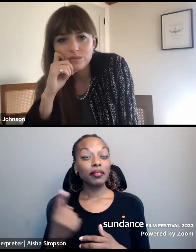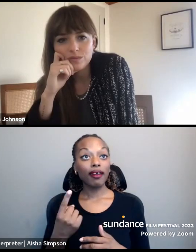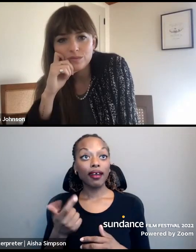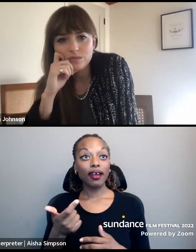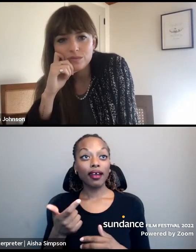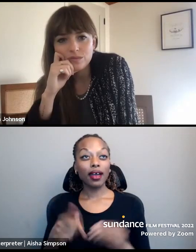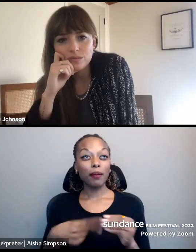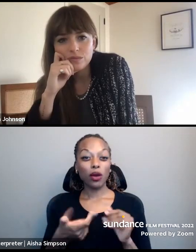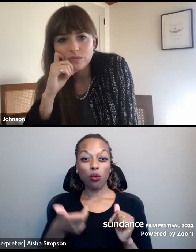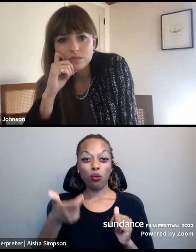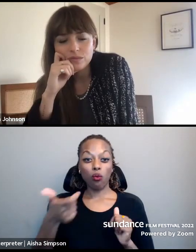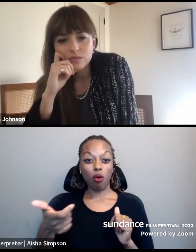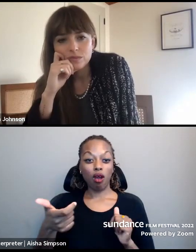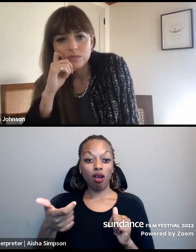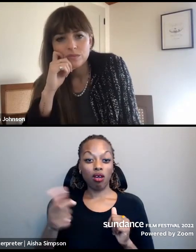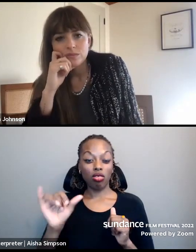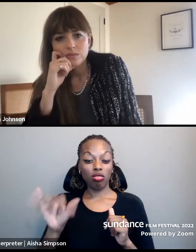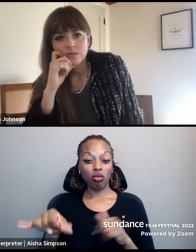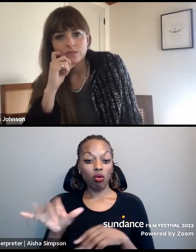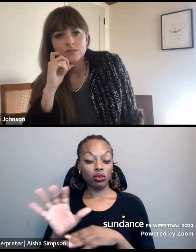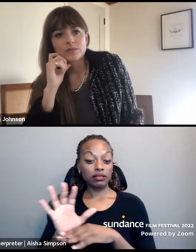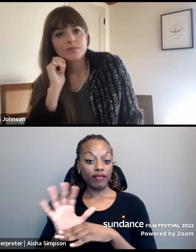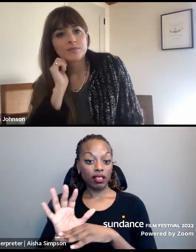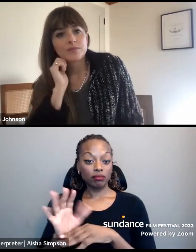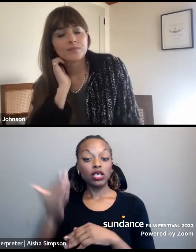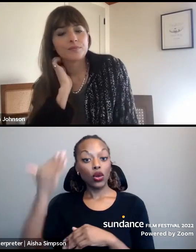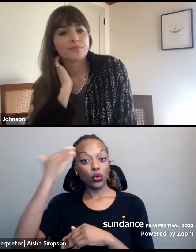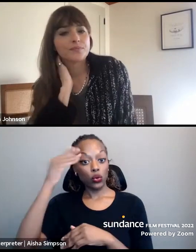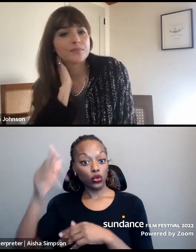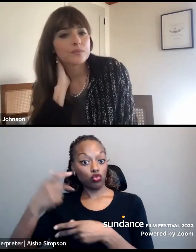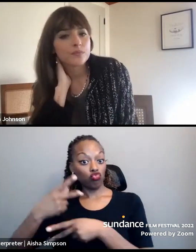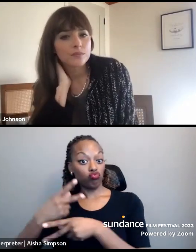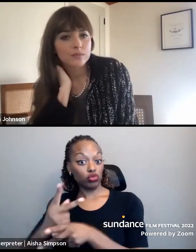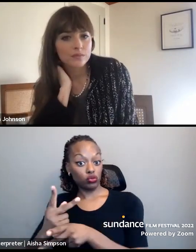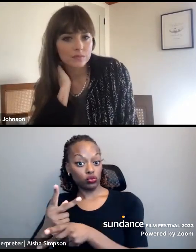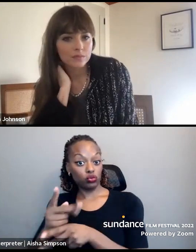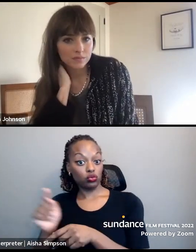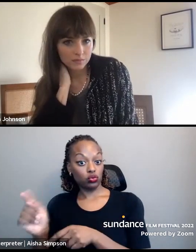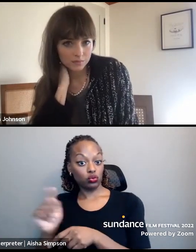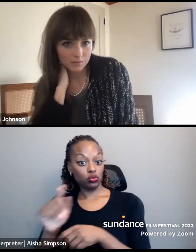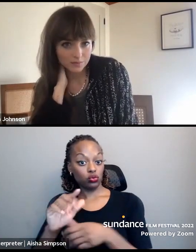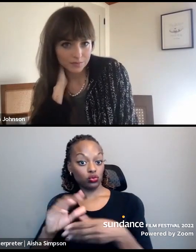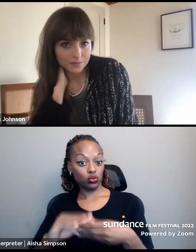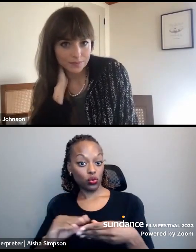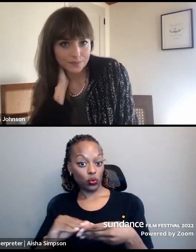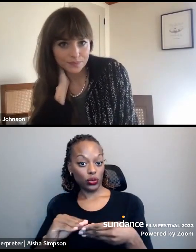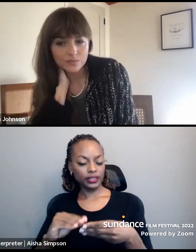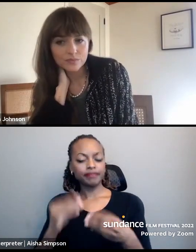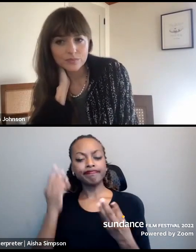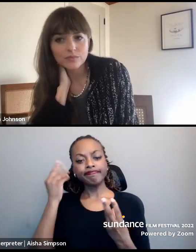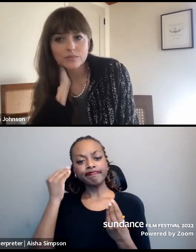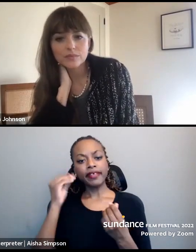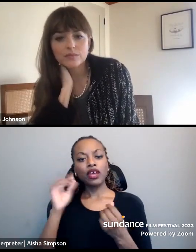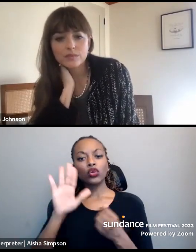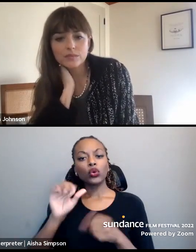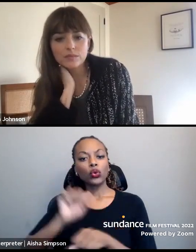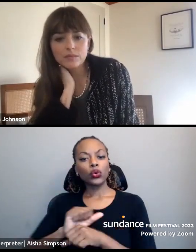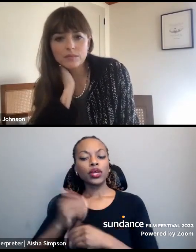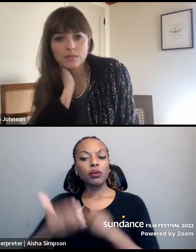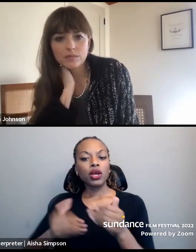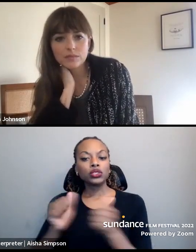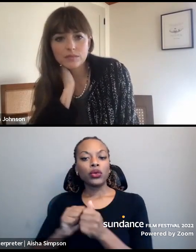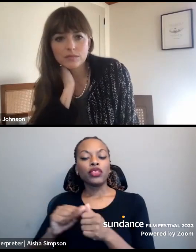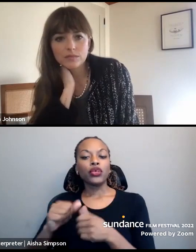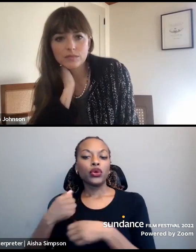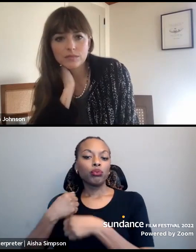and again, like knowing that you produce those stories, right, that had me thinking a bit about your working process with your producing partner. And I just